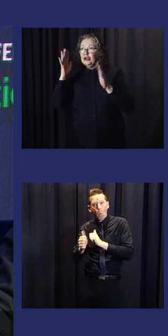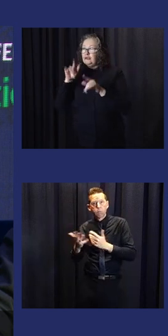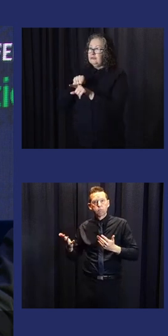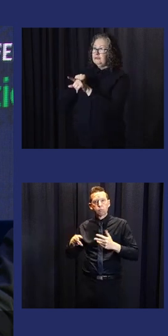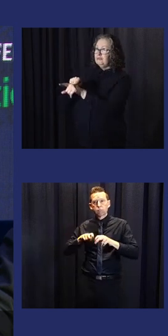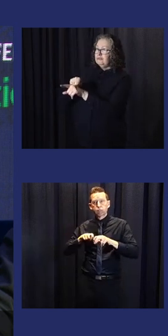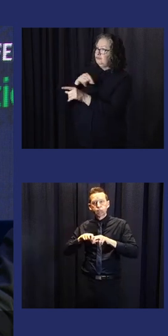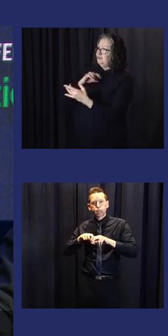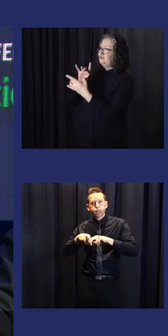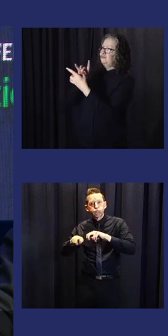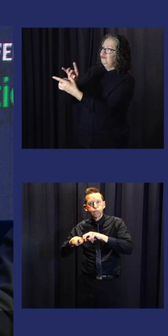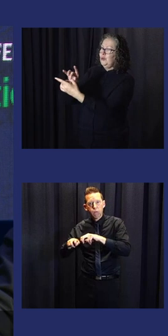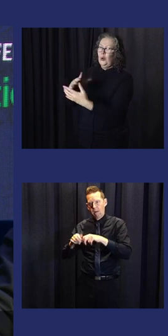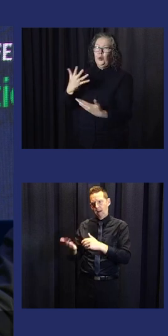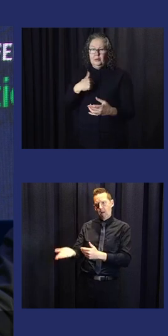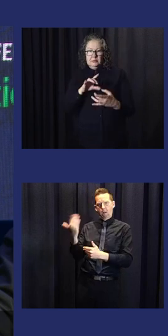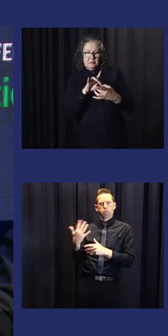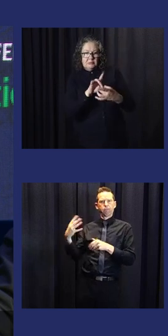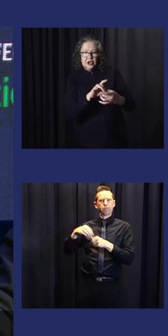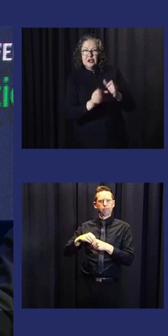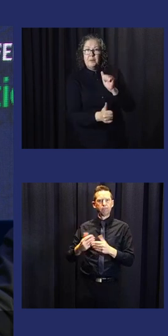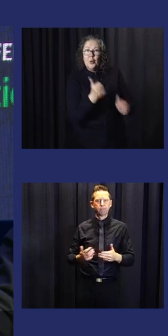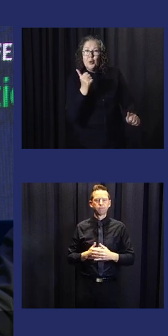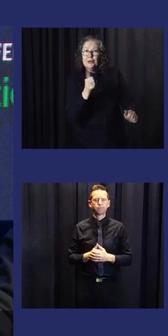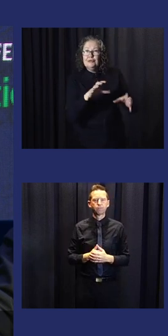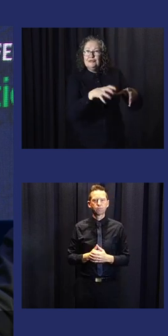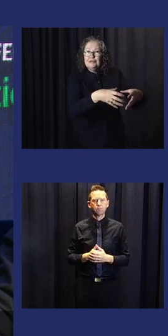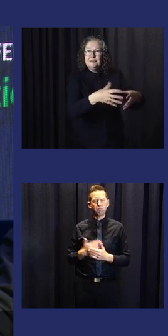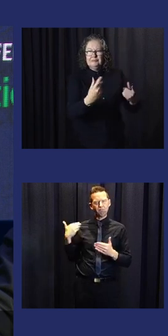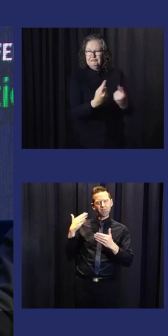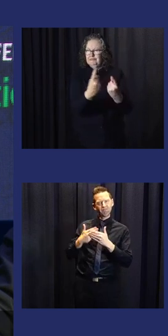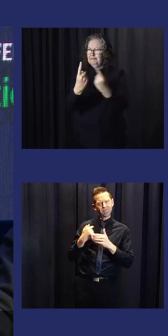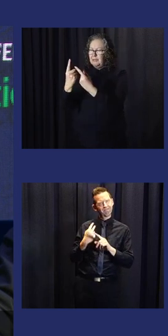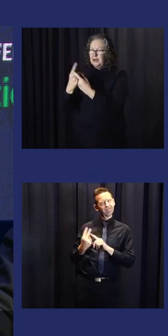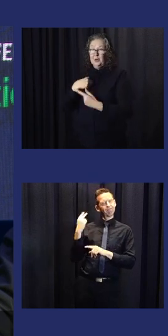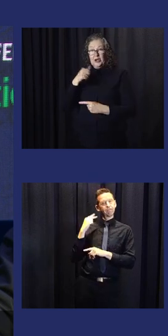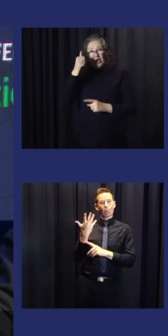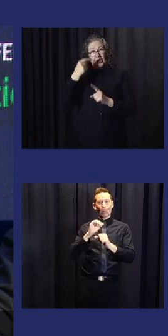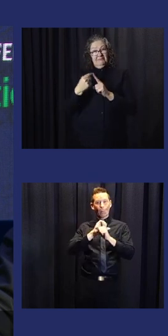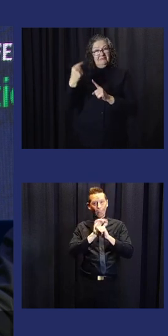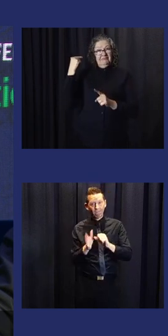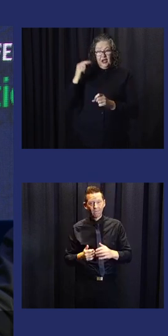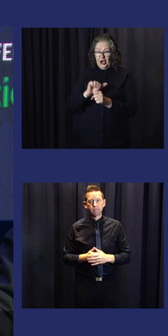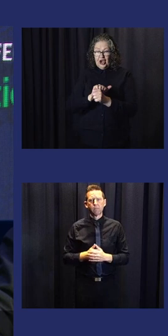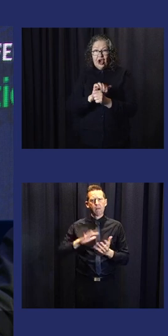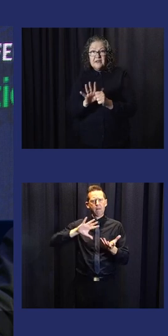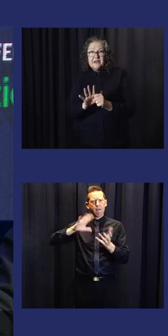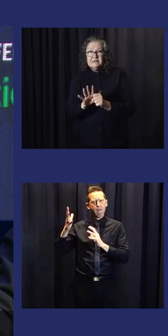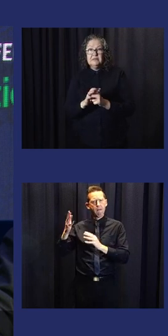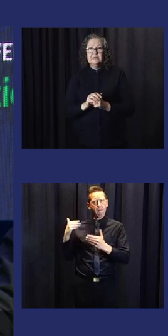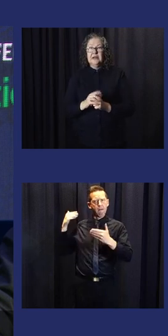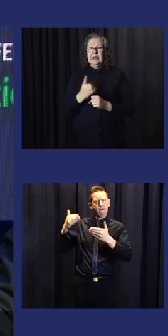that we might have. And I think that we've found very much in terms of COVID-19 and in all of the